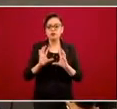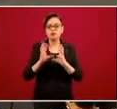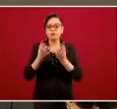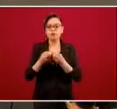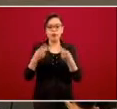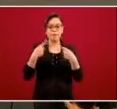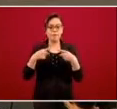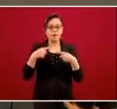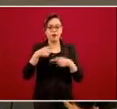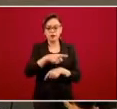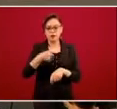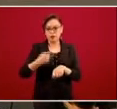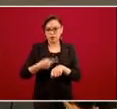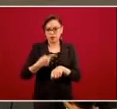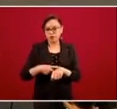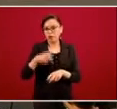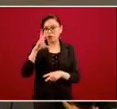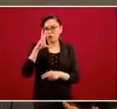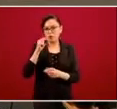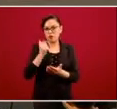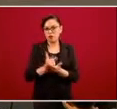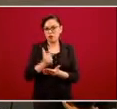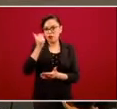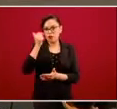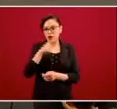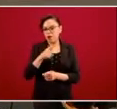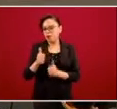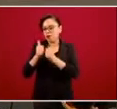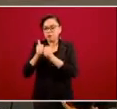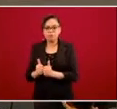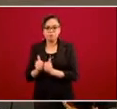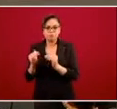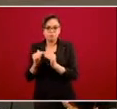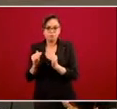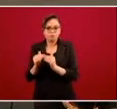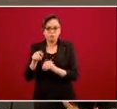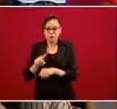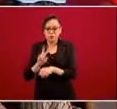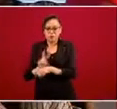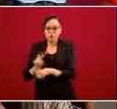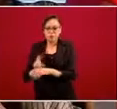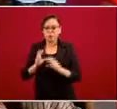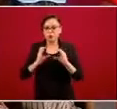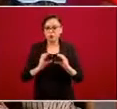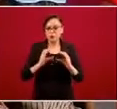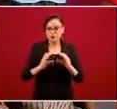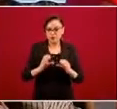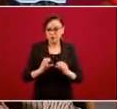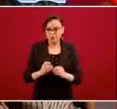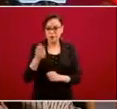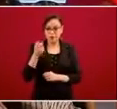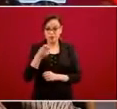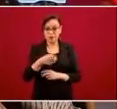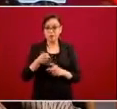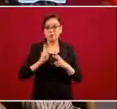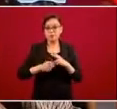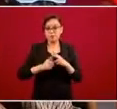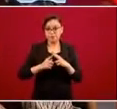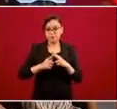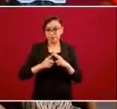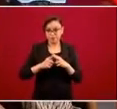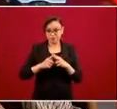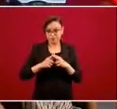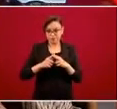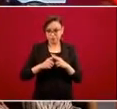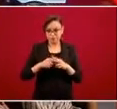the outpatients, is for the mild symptom cases, not for the severe cases. If you're interested in